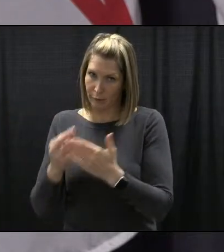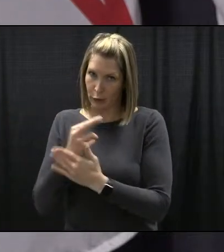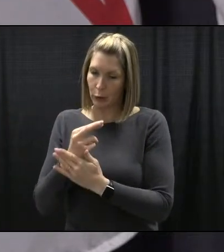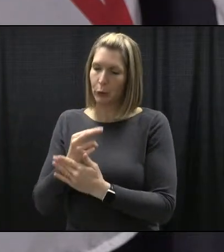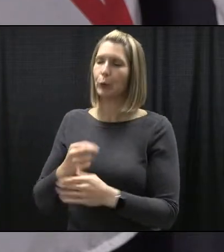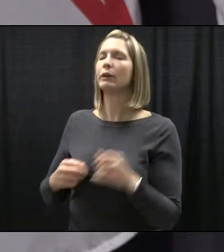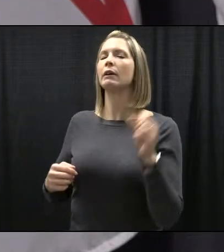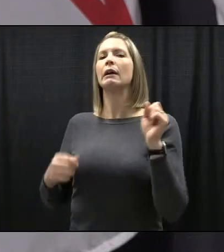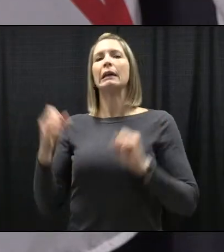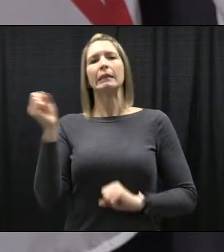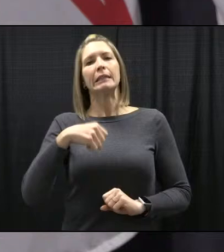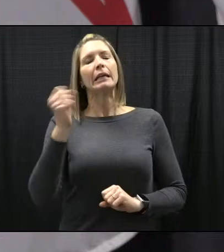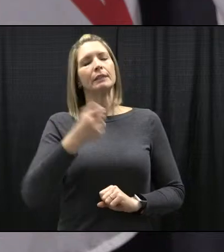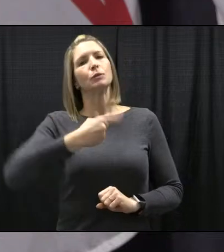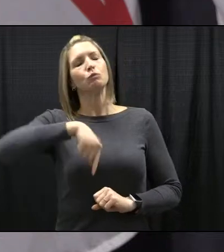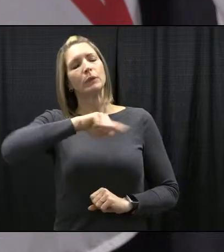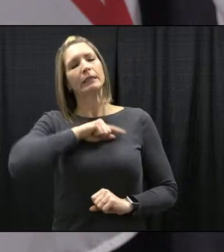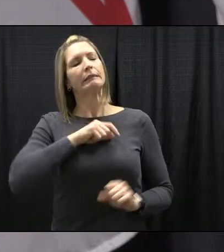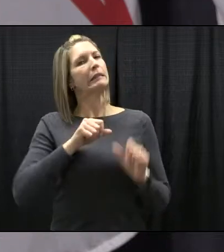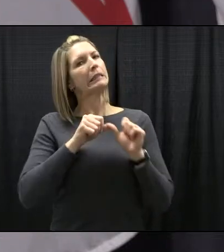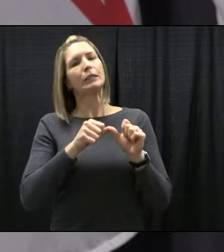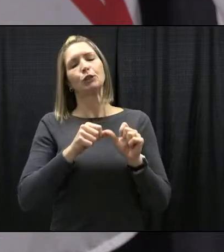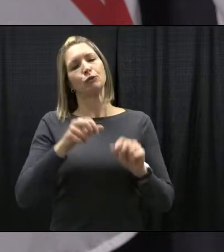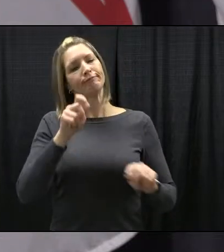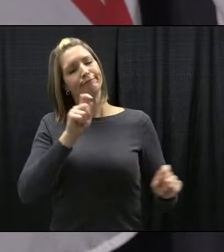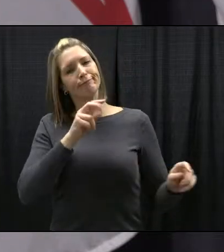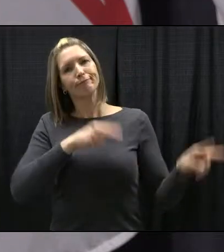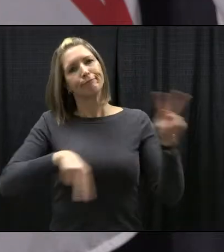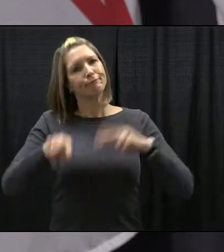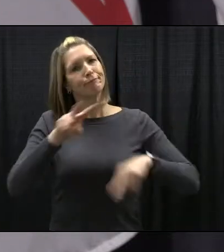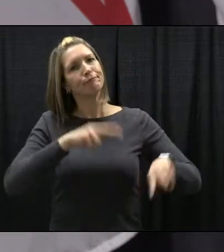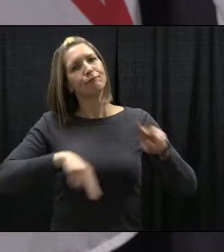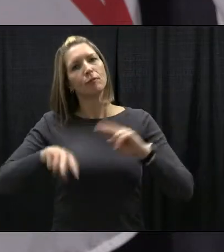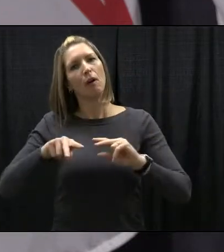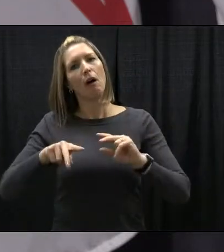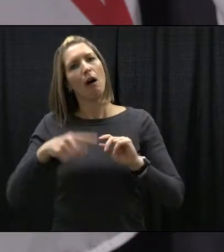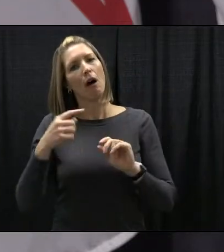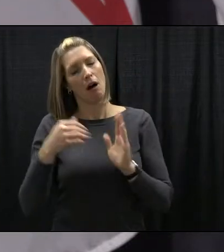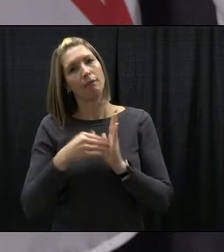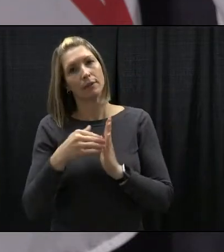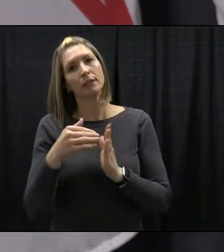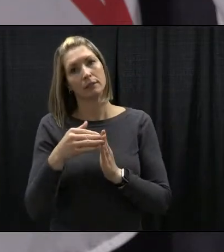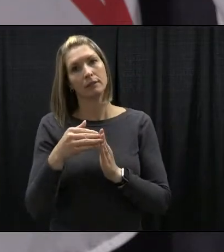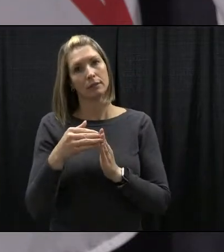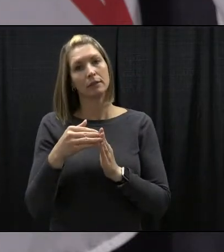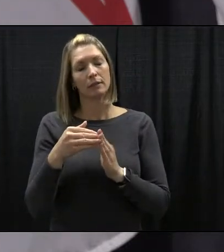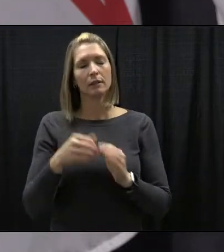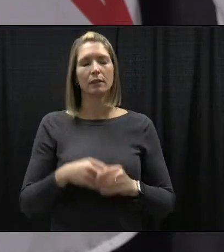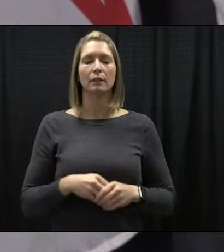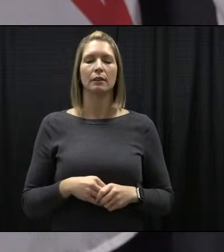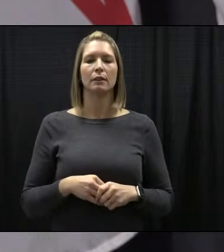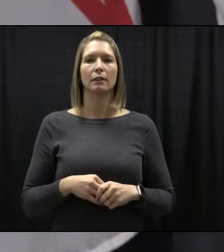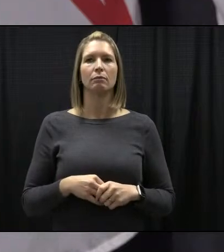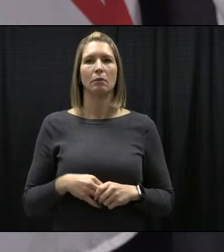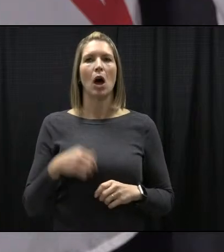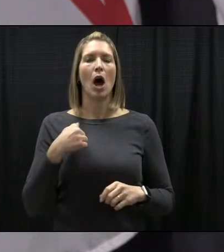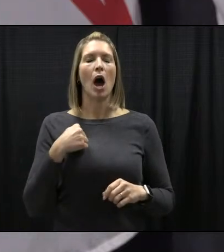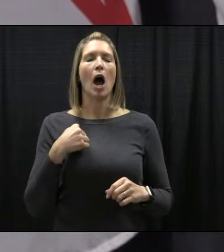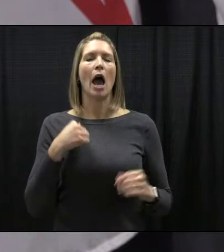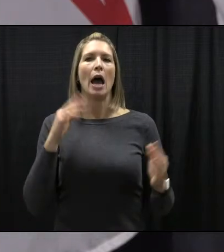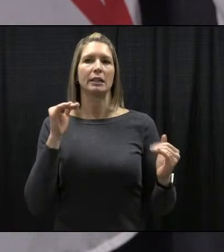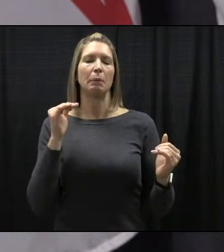move forward, we are reevaluating all of that, as we do all the time anyway. But so